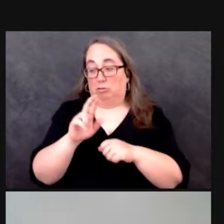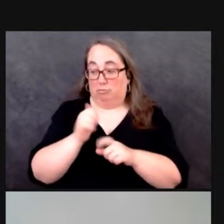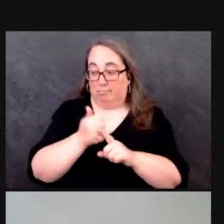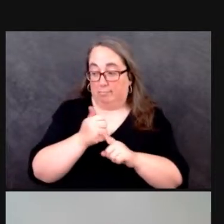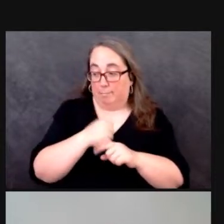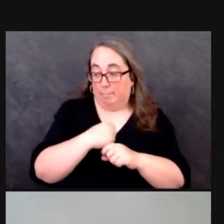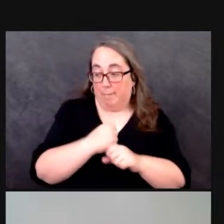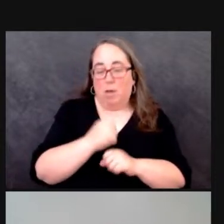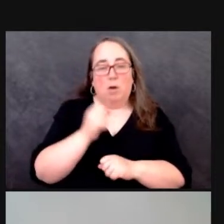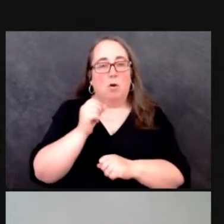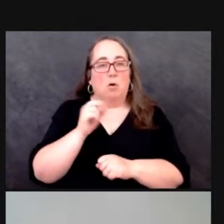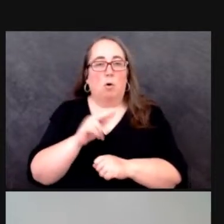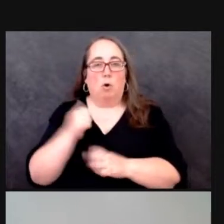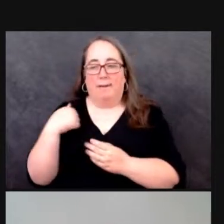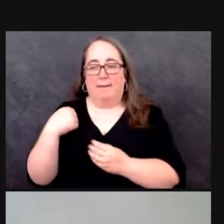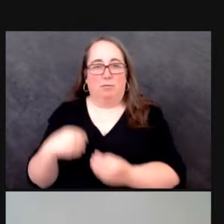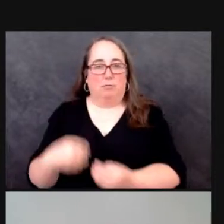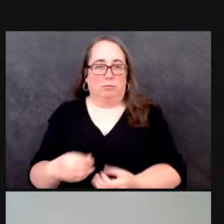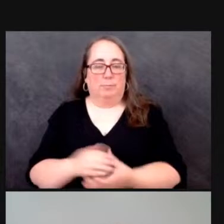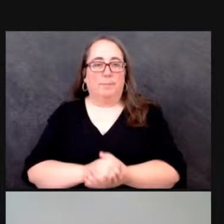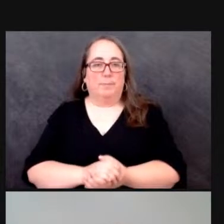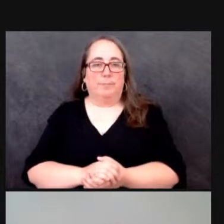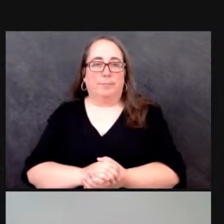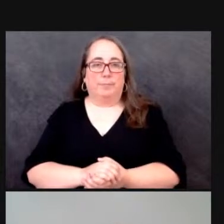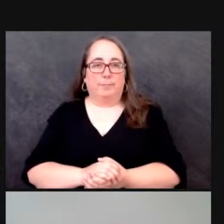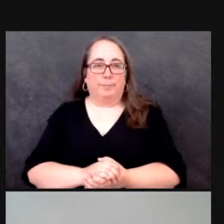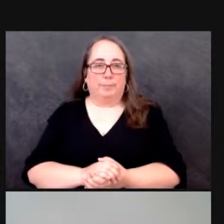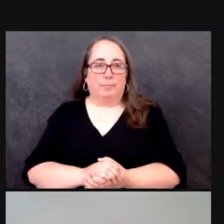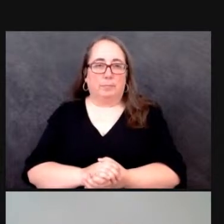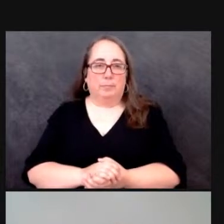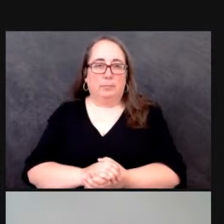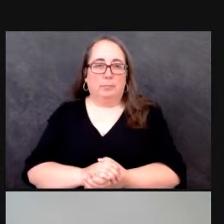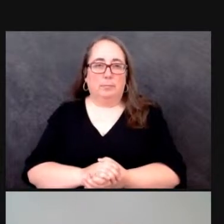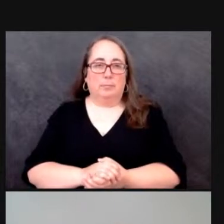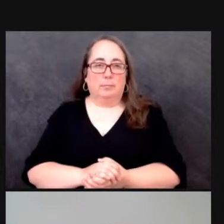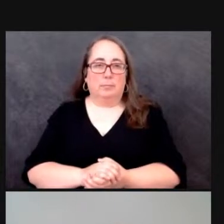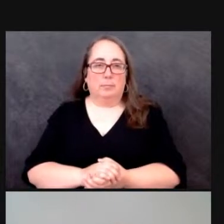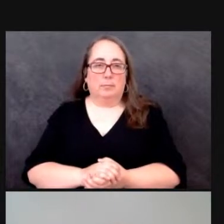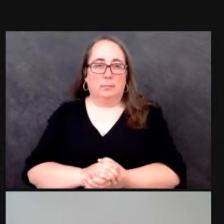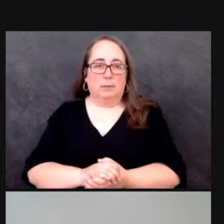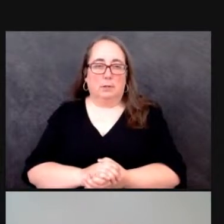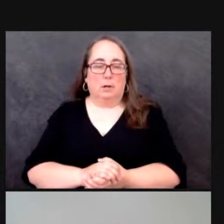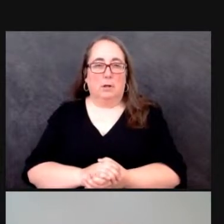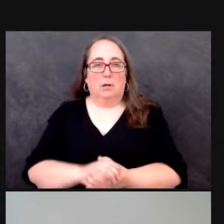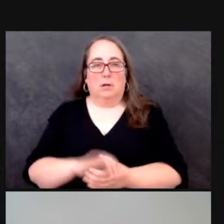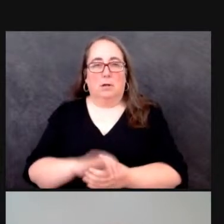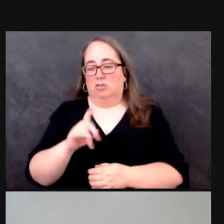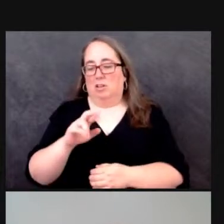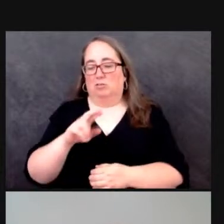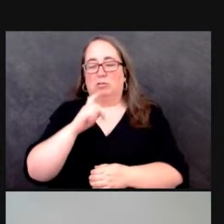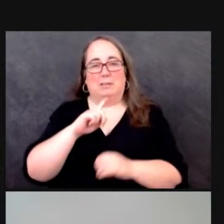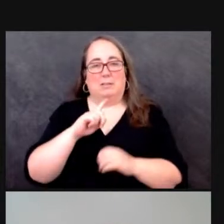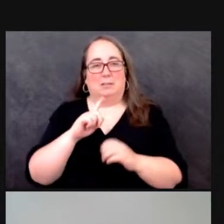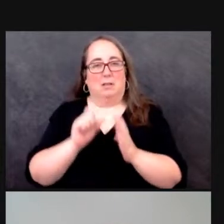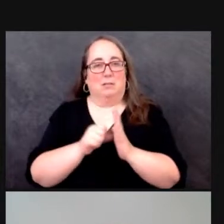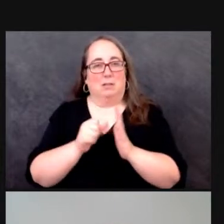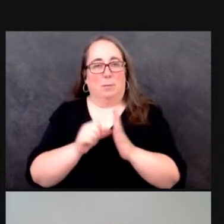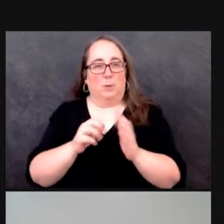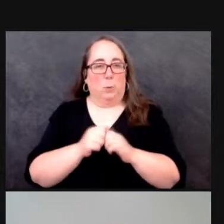himself or inherits. The chaser is really a sculptor with an individual style.